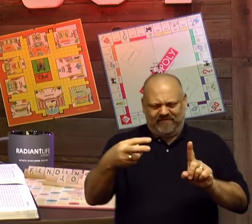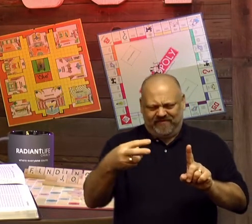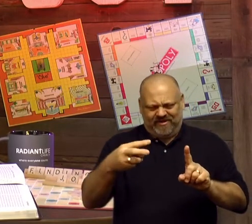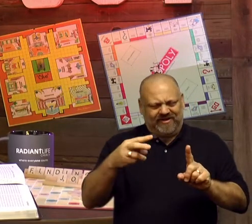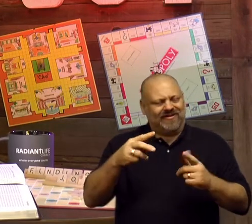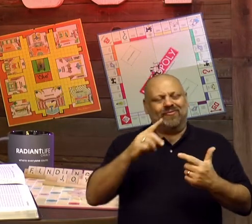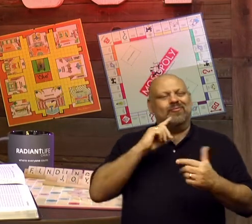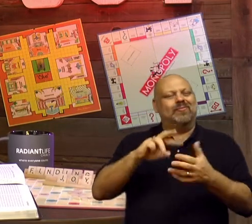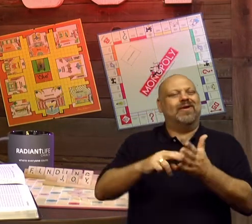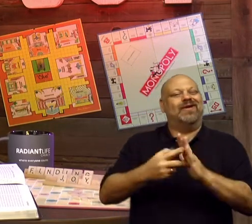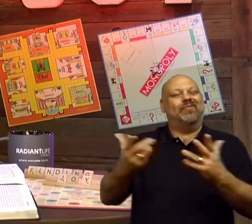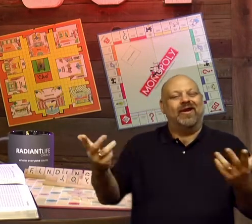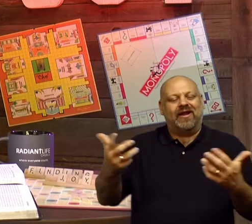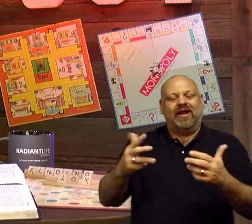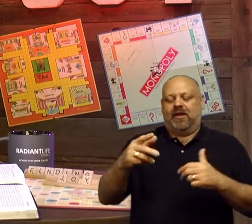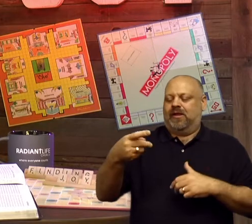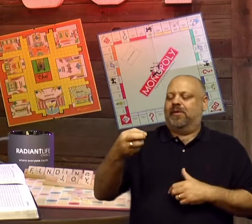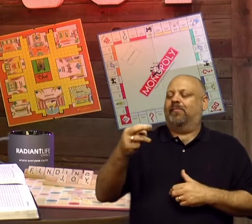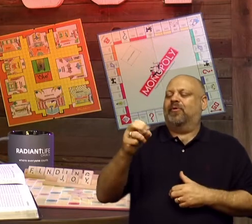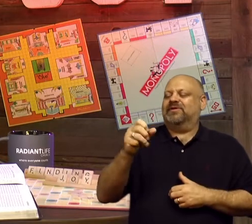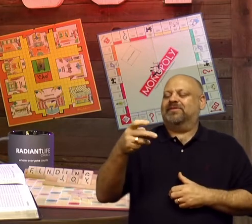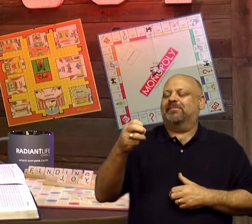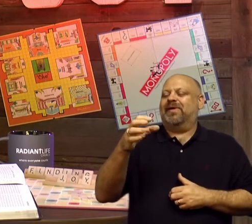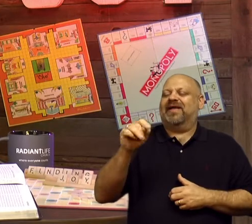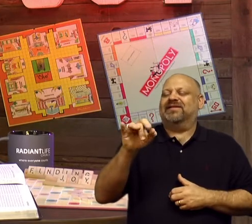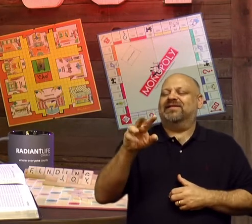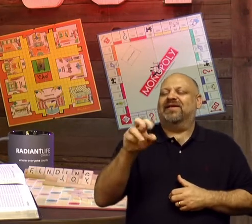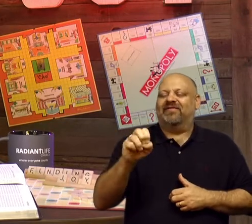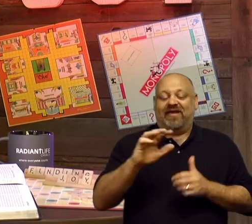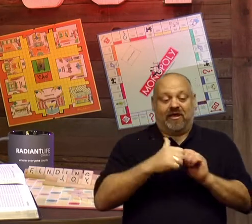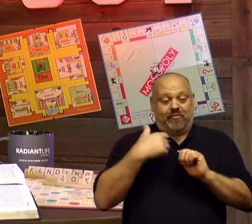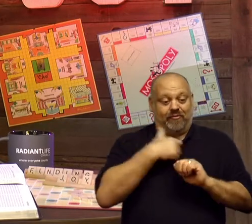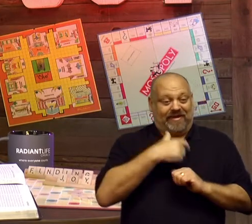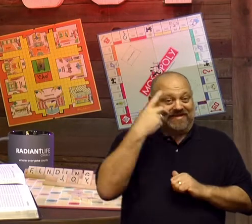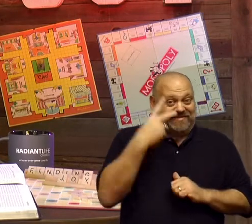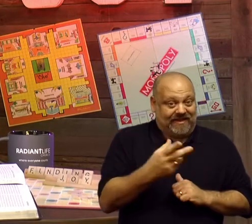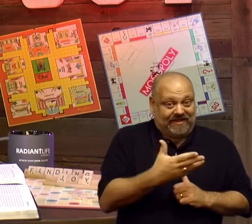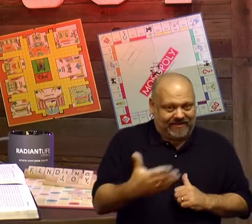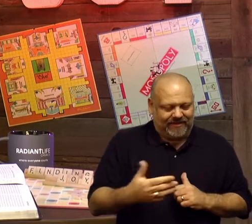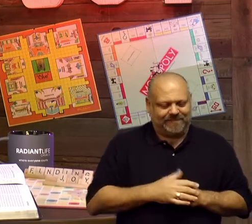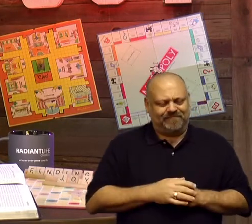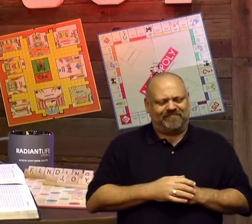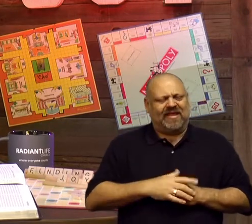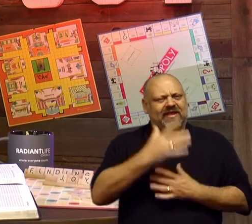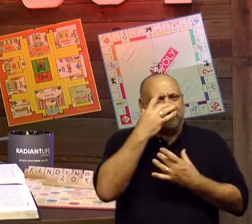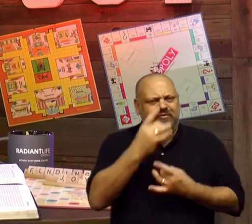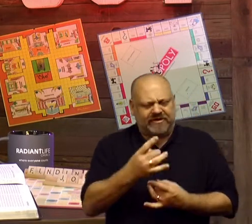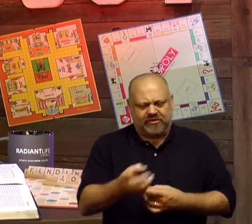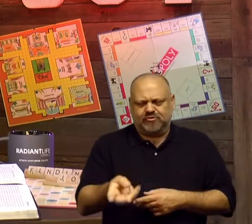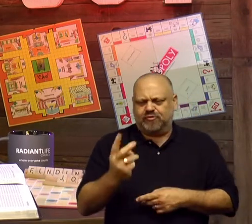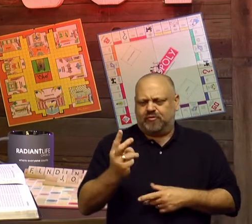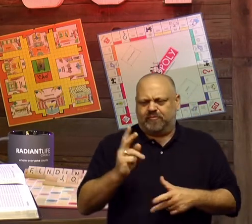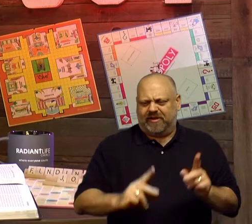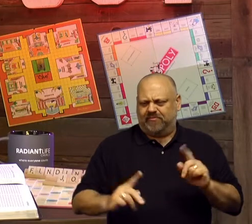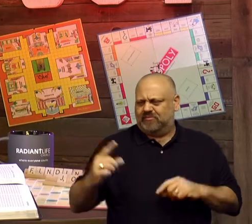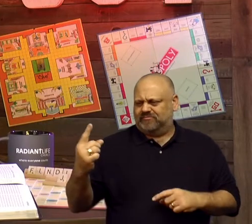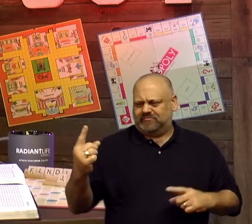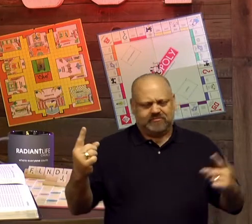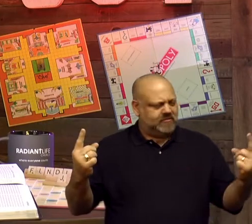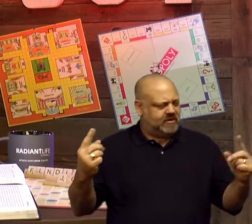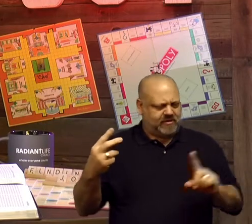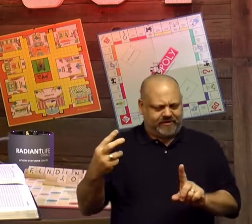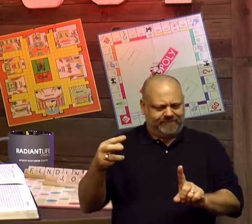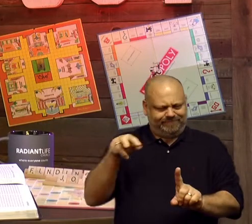Perspective is simply the way we see things. Isn't it interesting how two people can look at the same thing and